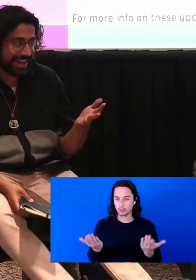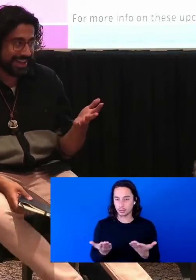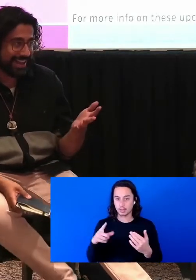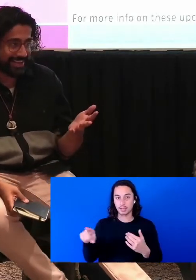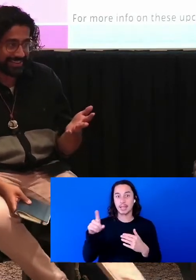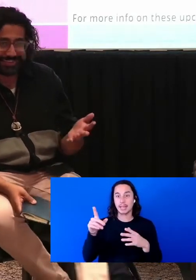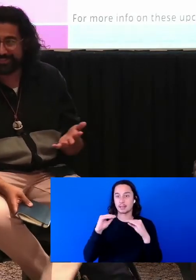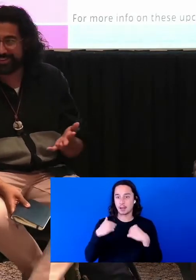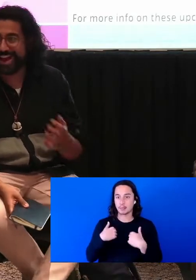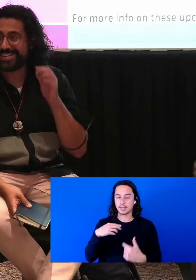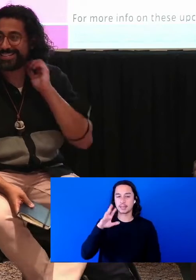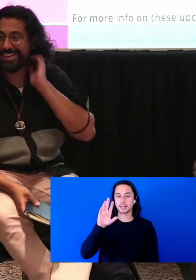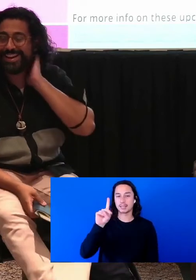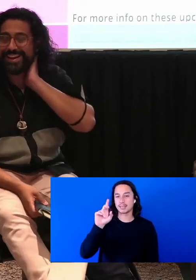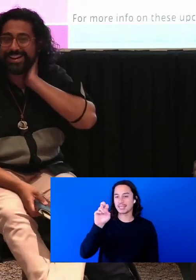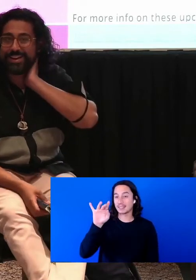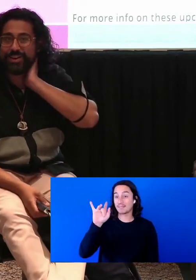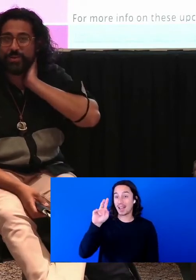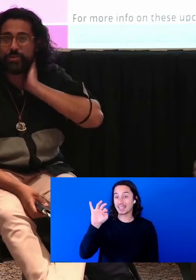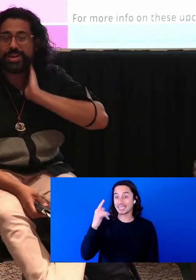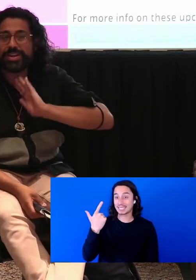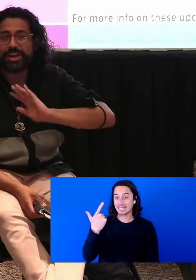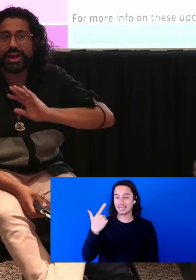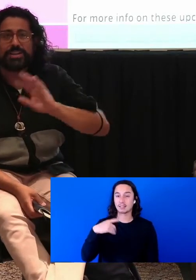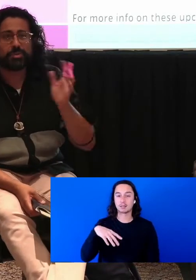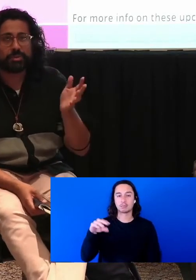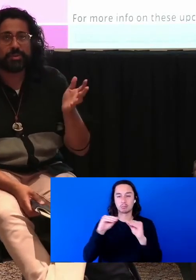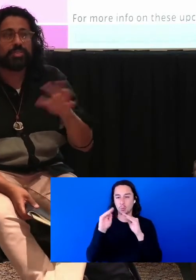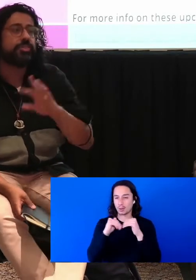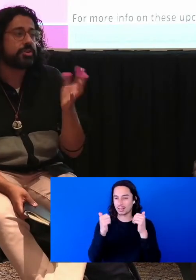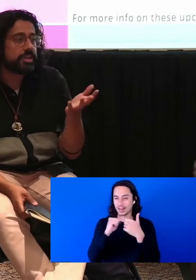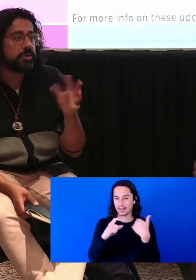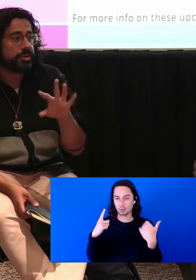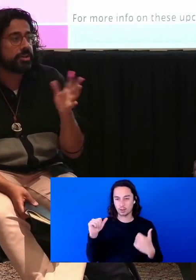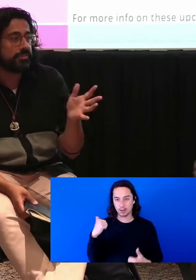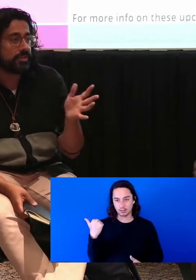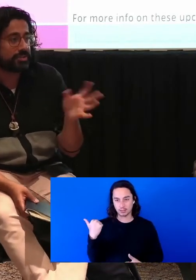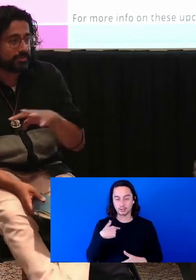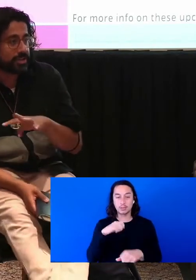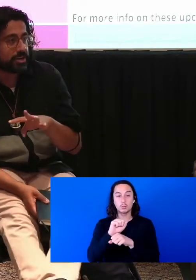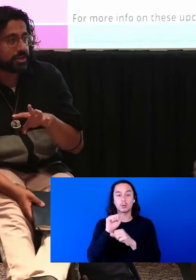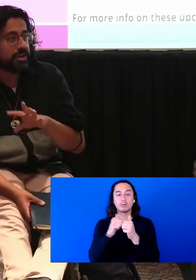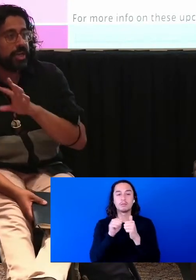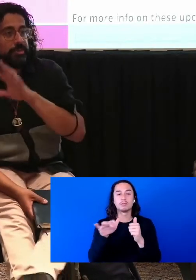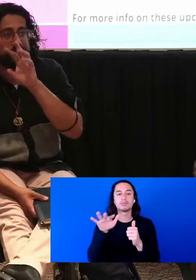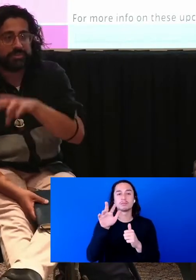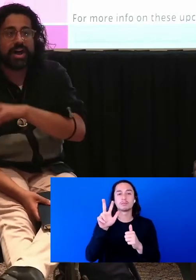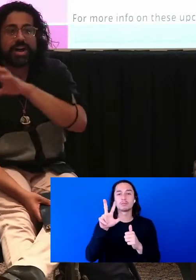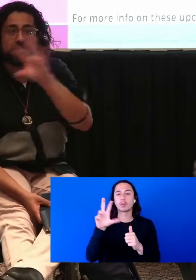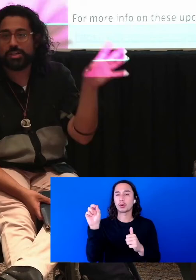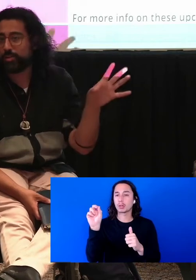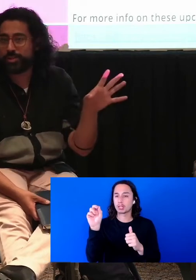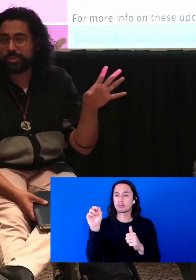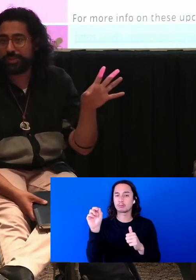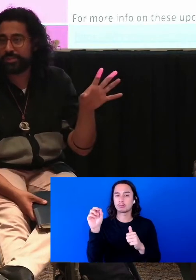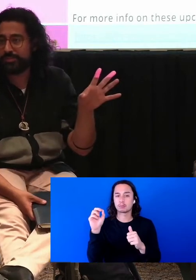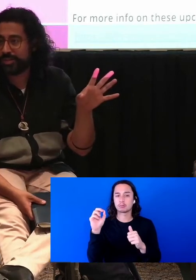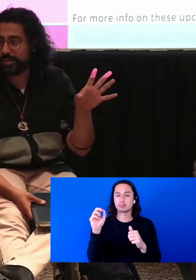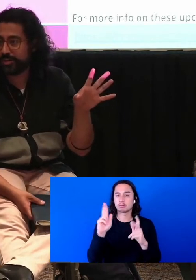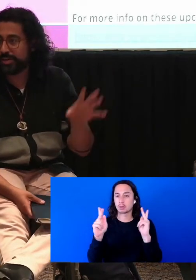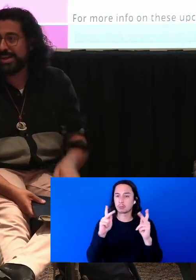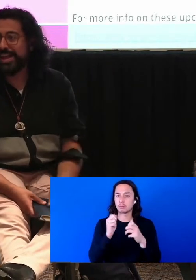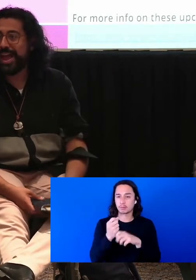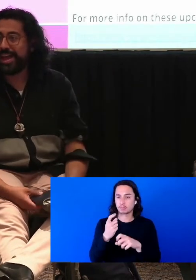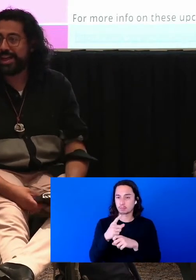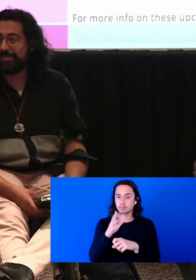than anybody else ever has. I got to work with about 30 queer young folks every year, and we would devise an original piece